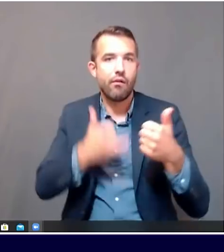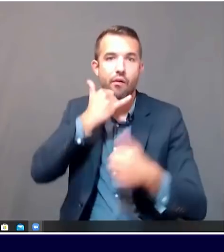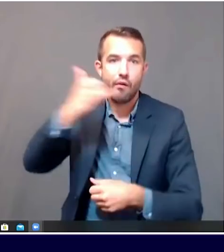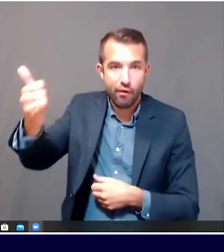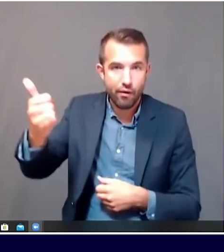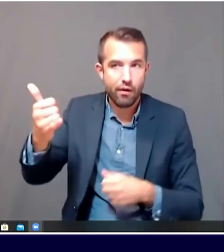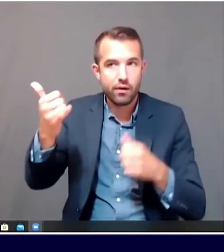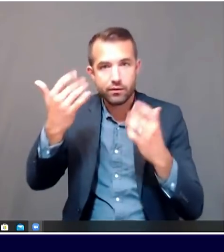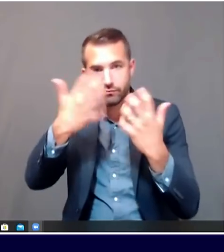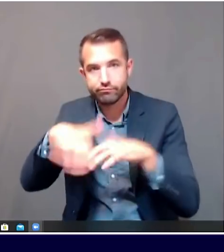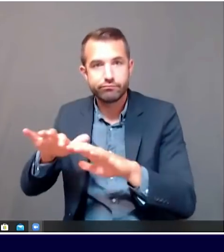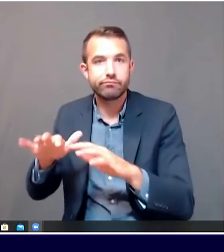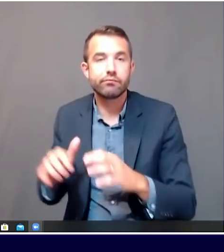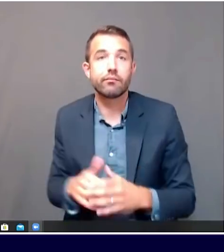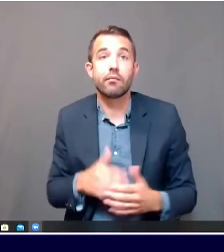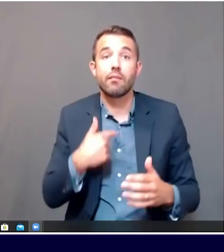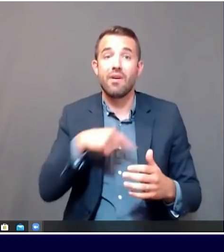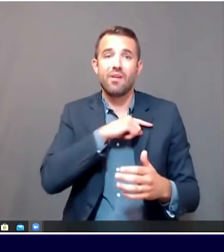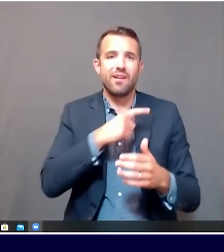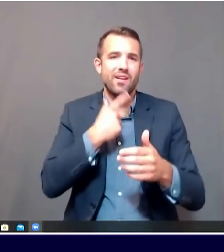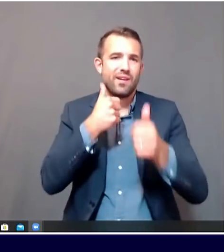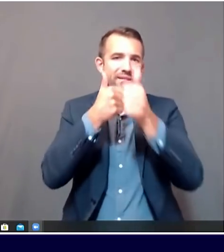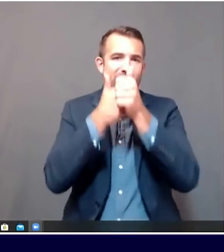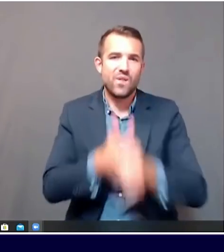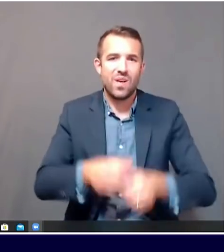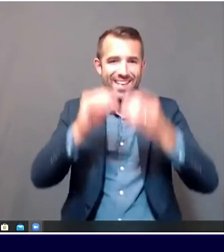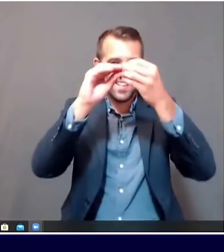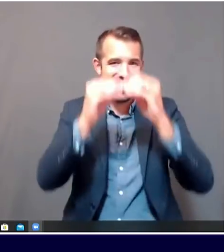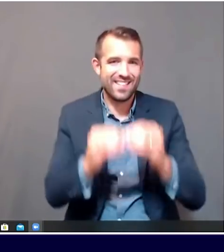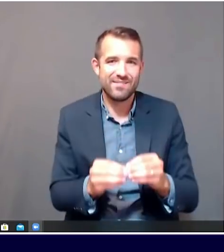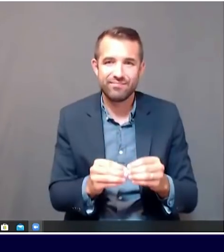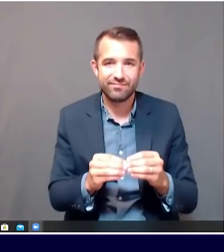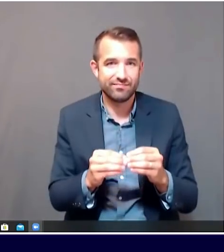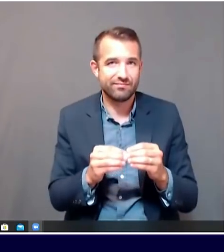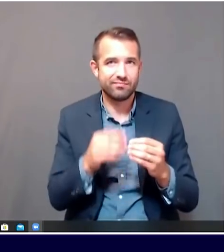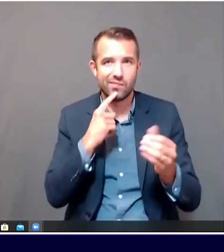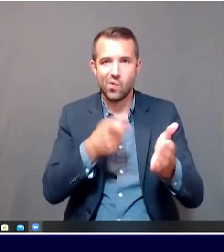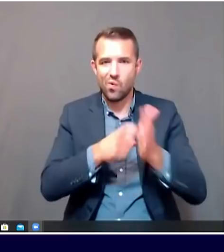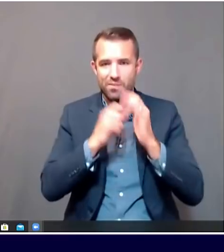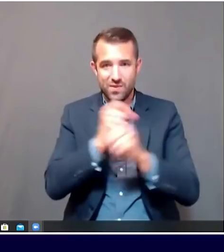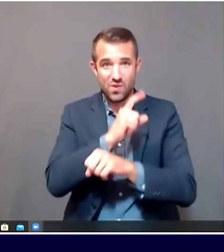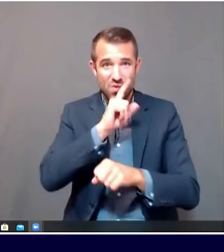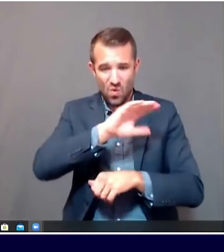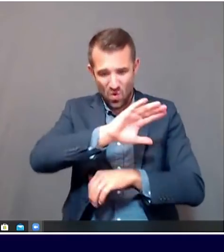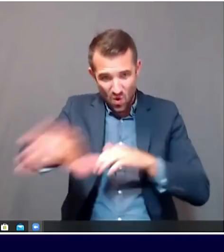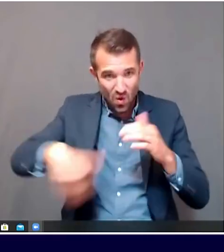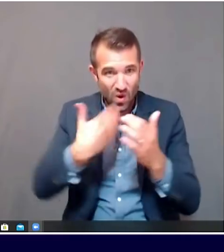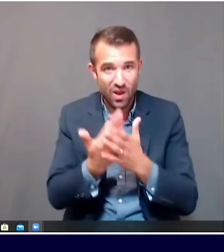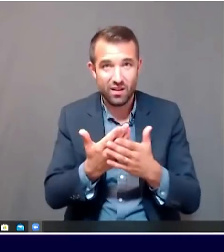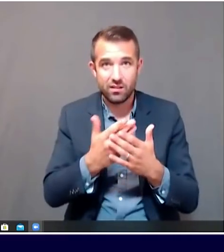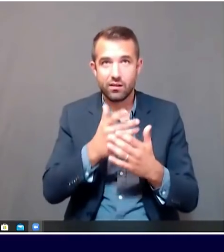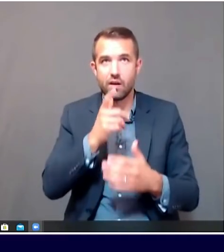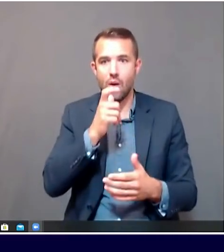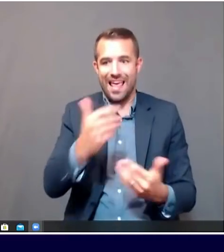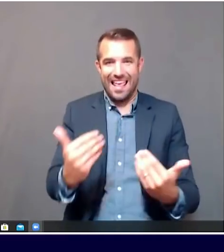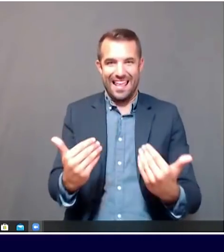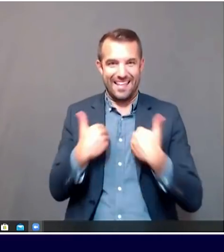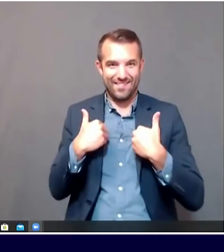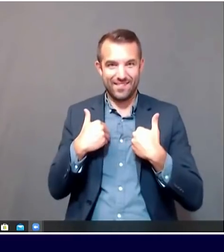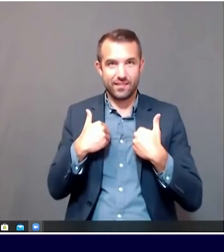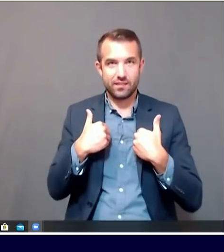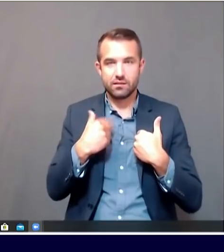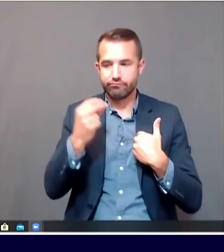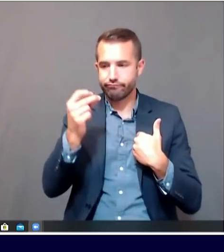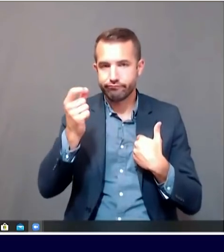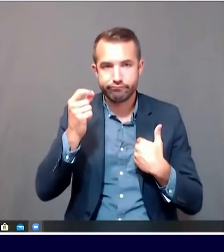track internally is to make sure that we are touching base with all cases as soon as the diagnosis is delivered to them by their